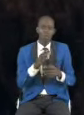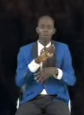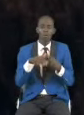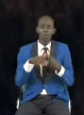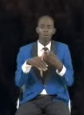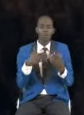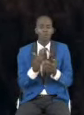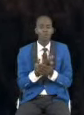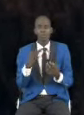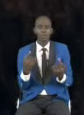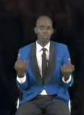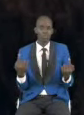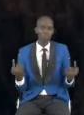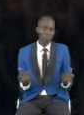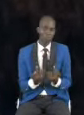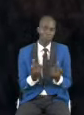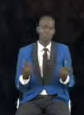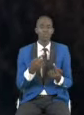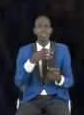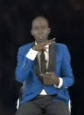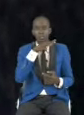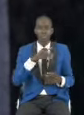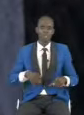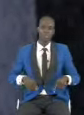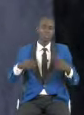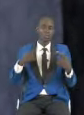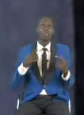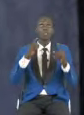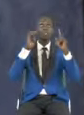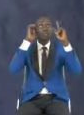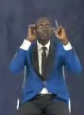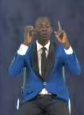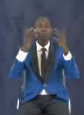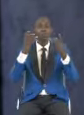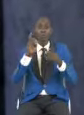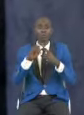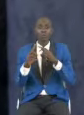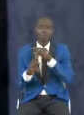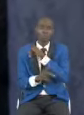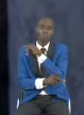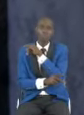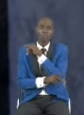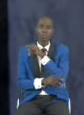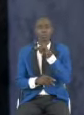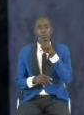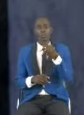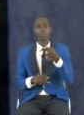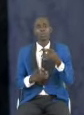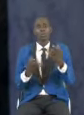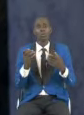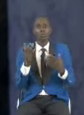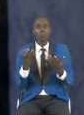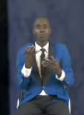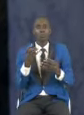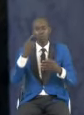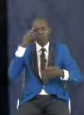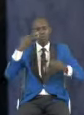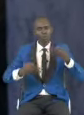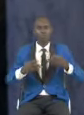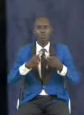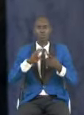transgressions. He wants to pass over you. He wants judgment to be something forever